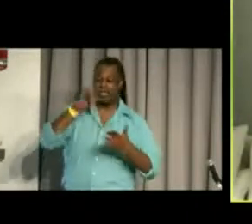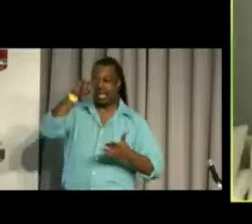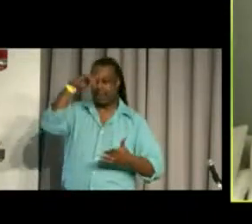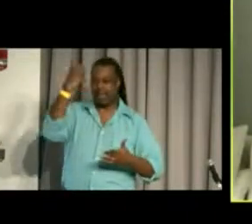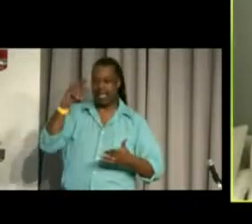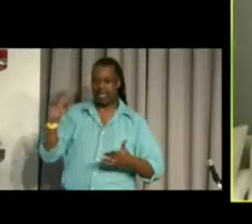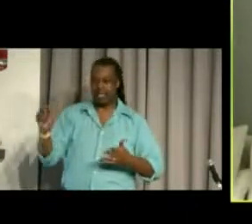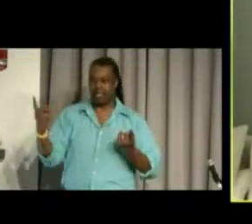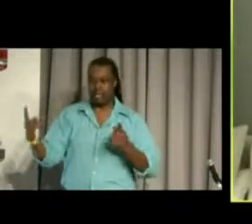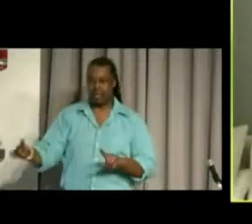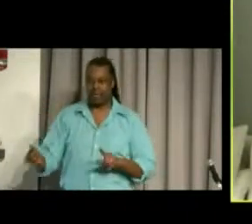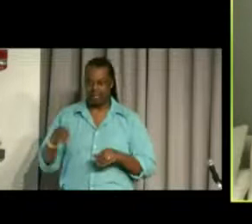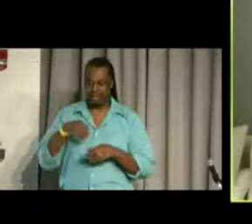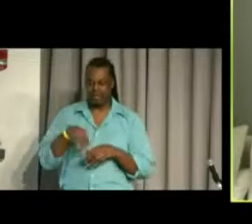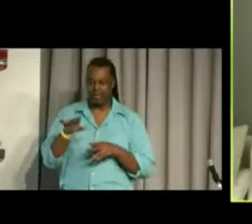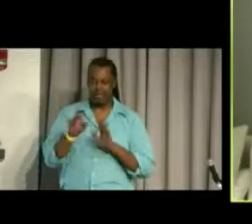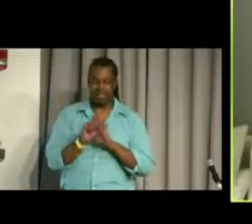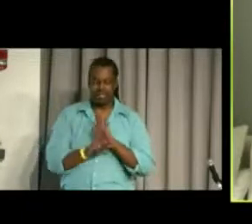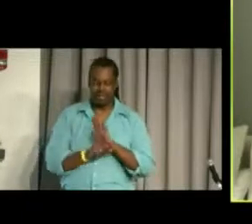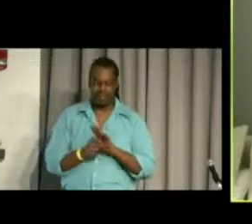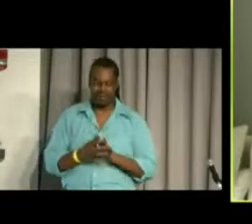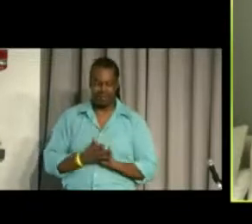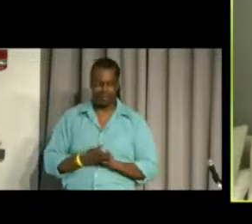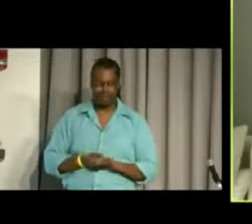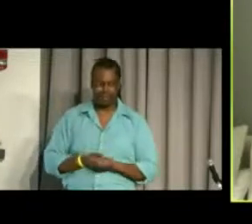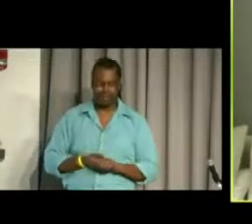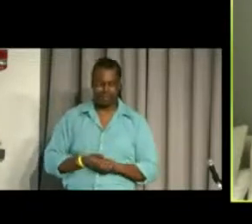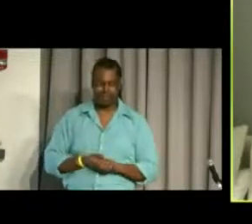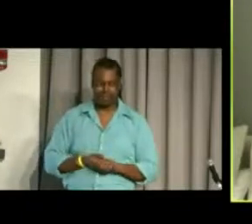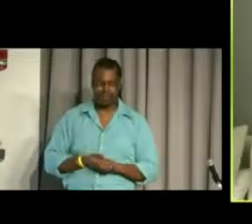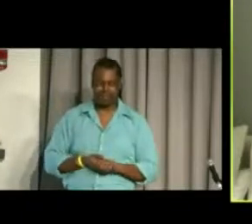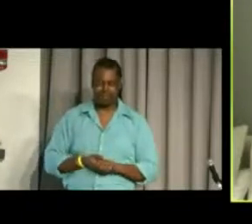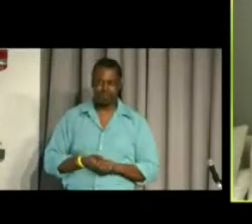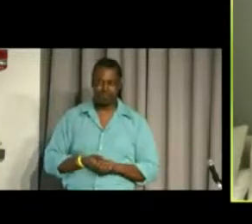head. And so I'll stop there.